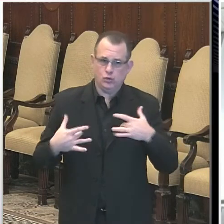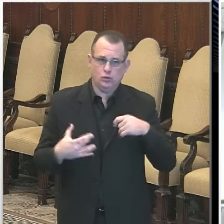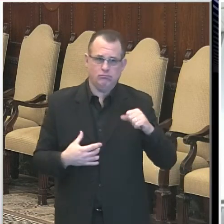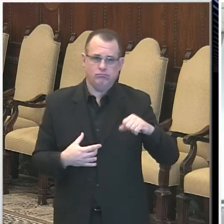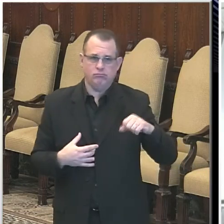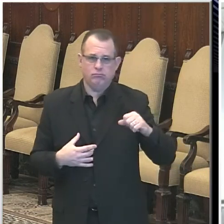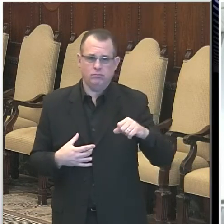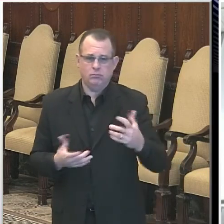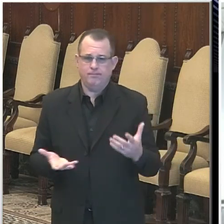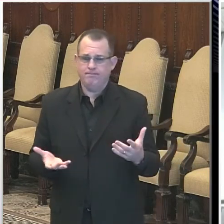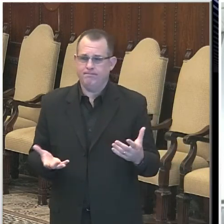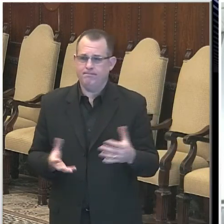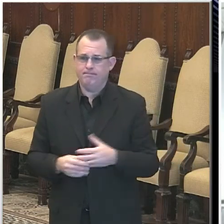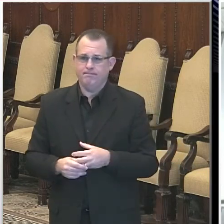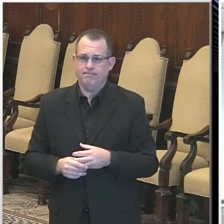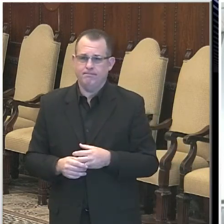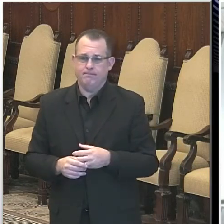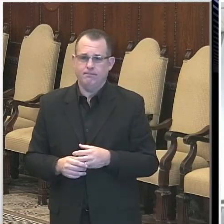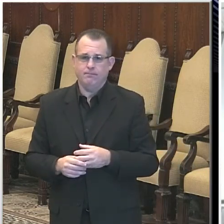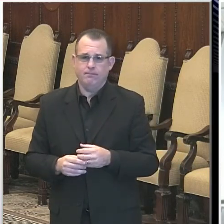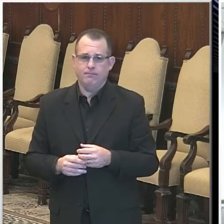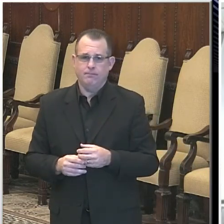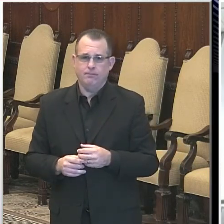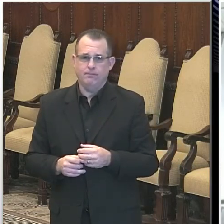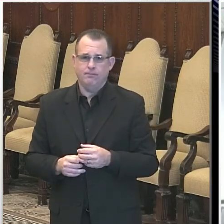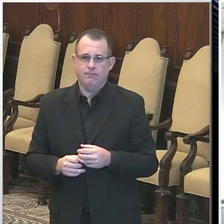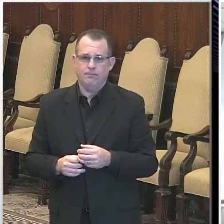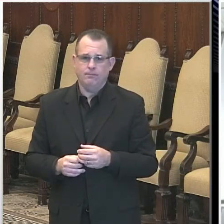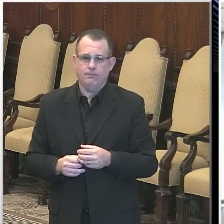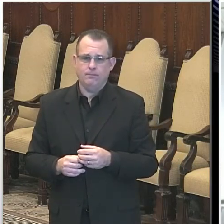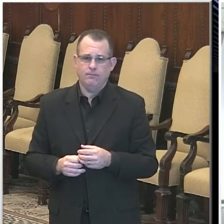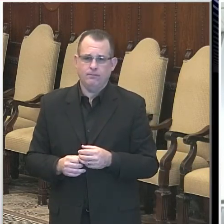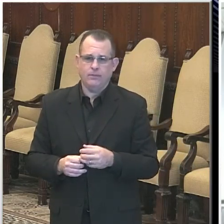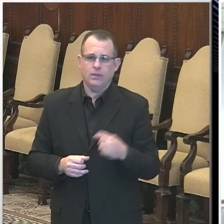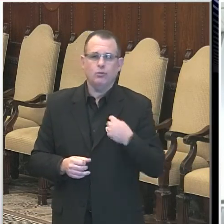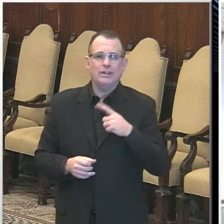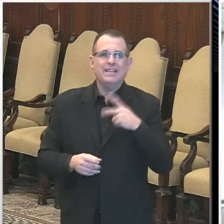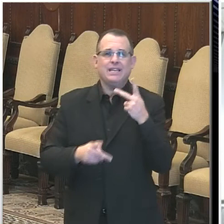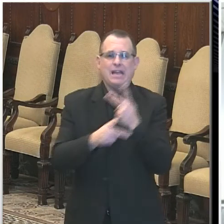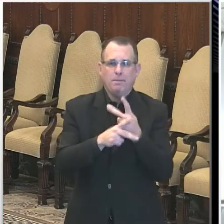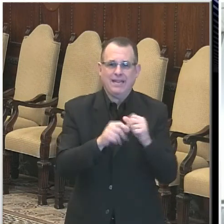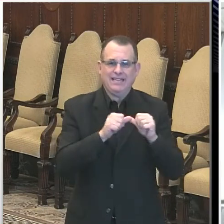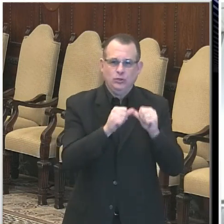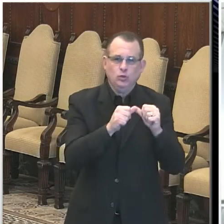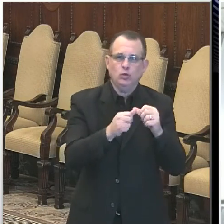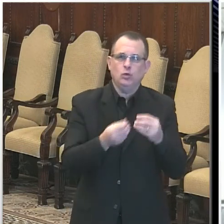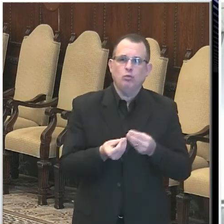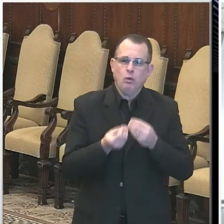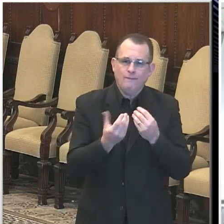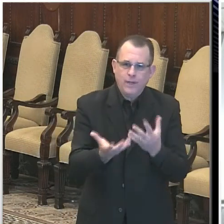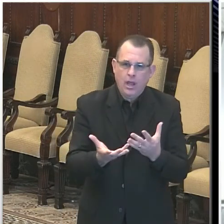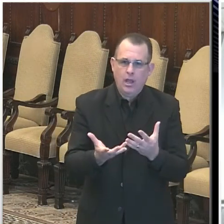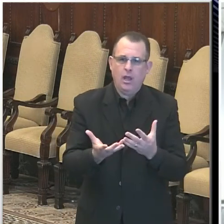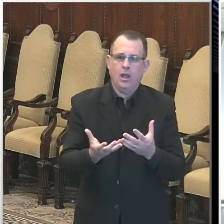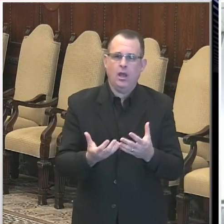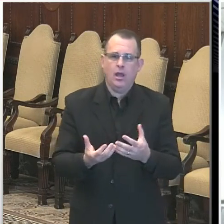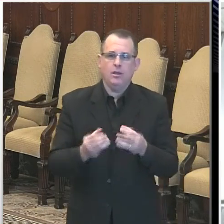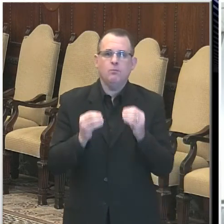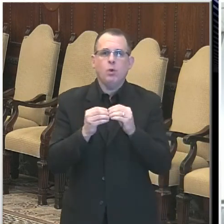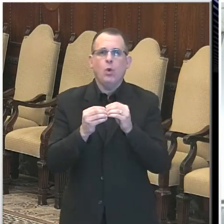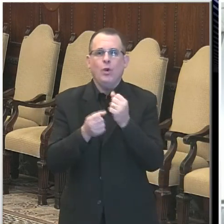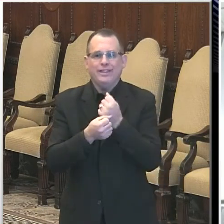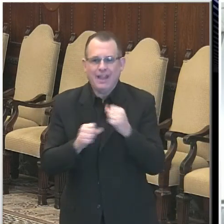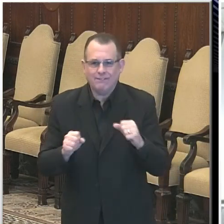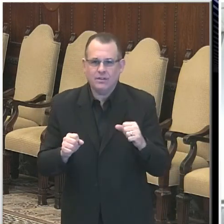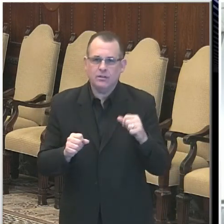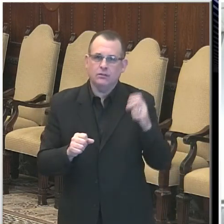amount. They may not be able to continue to provide face masks continuously for a long period of